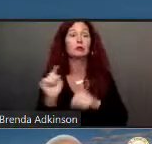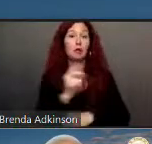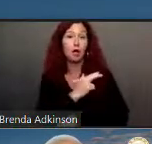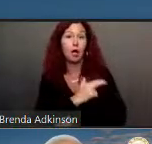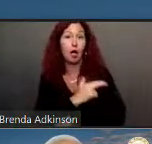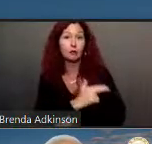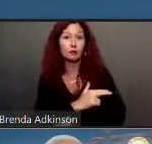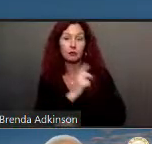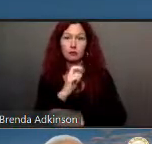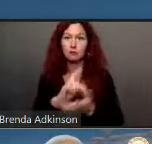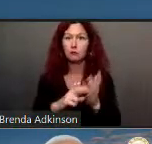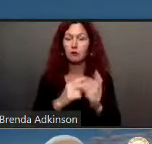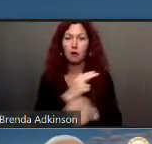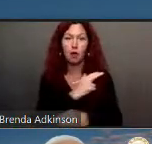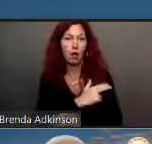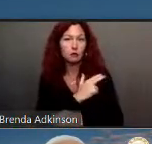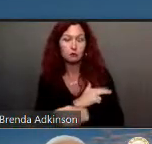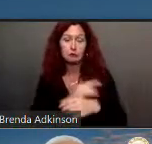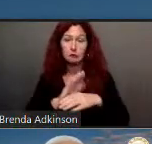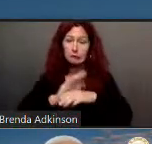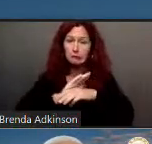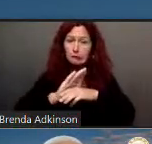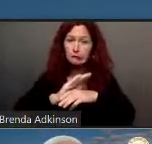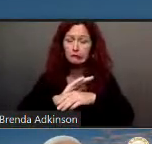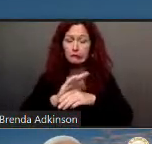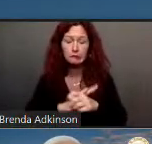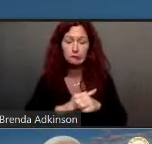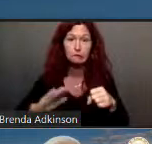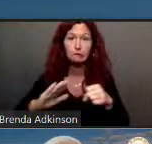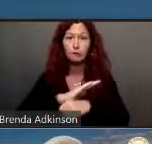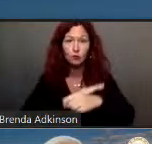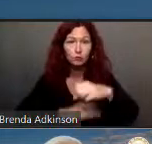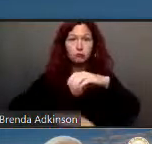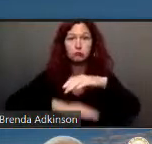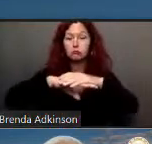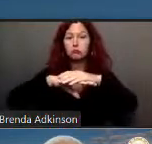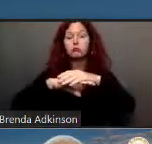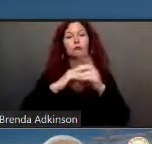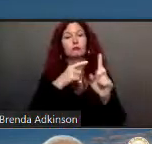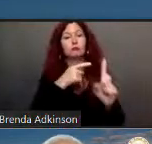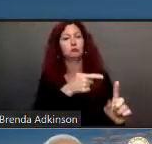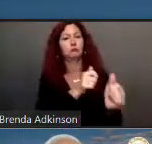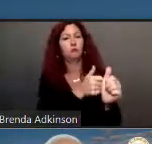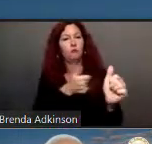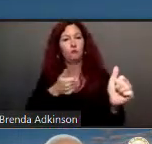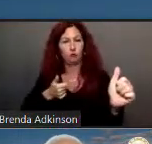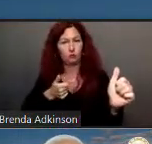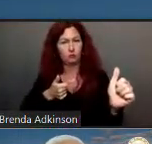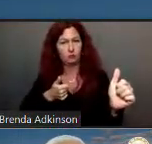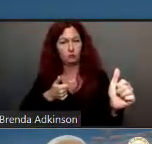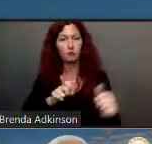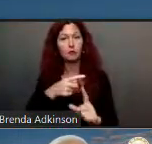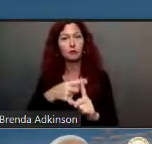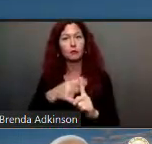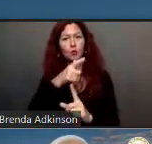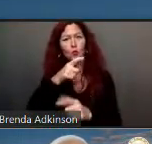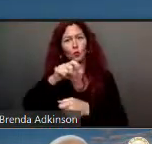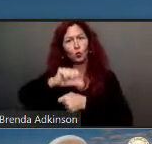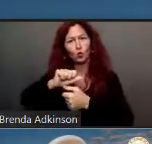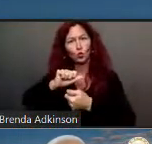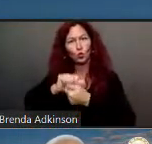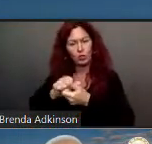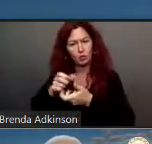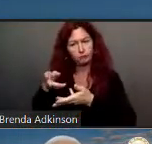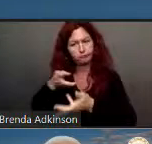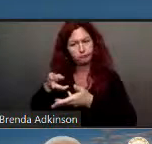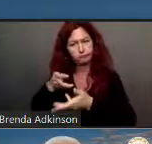and continuing our safer at home order. We also want to protect our healthcare workers who are the heroes of combating the virus. They have